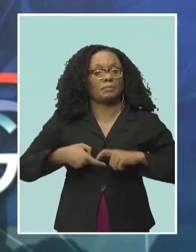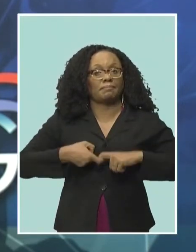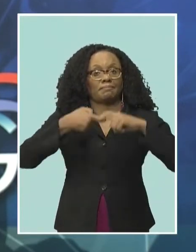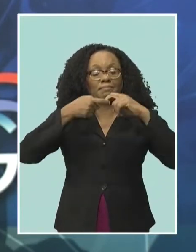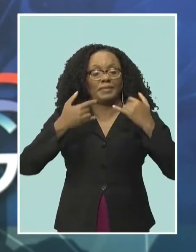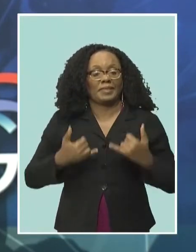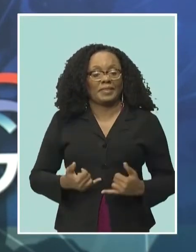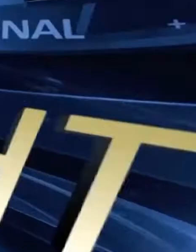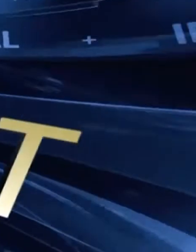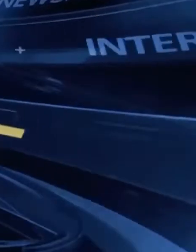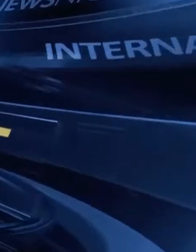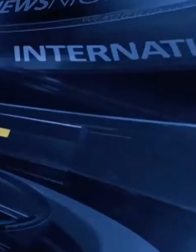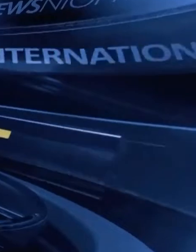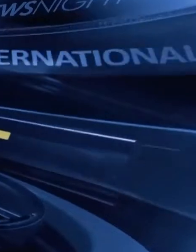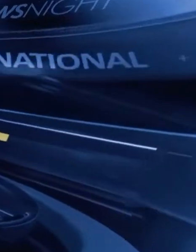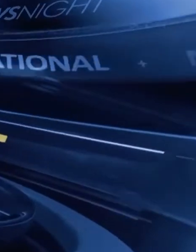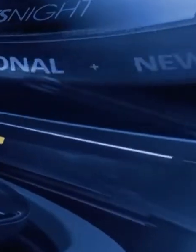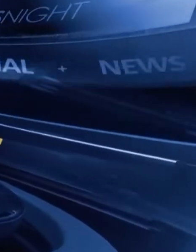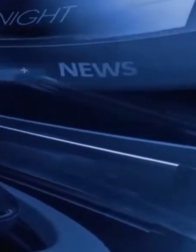program.